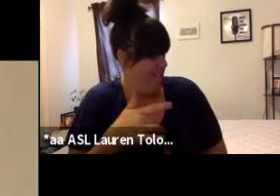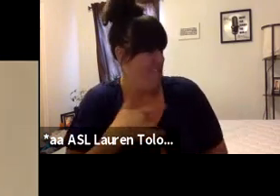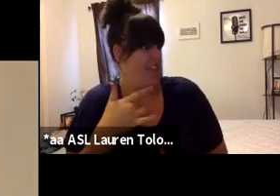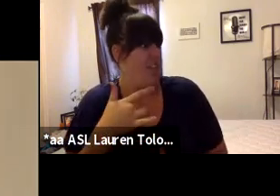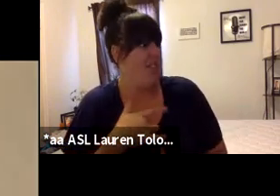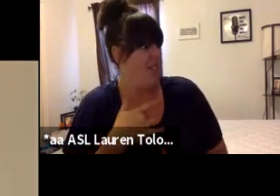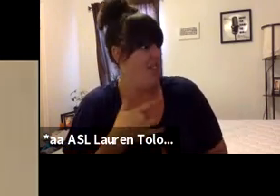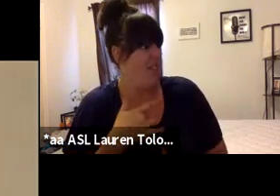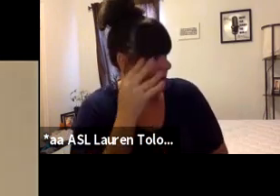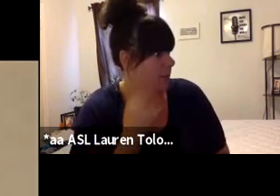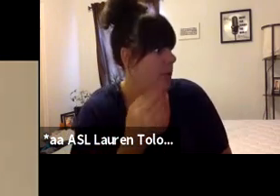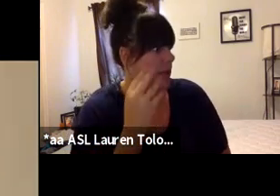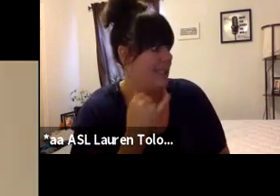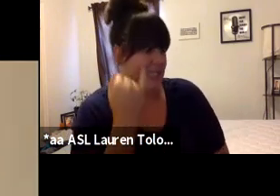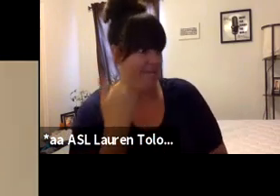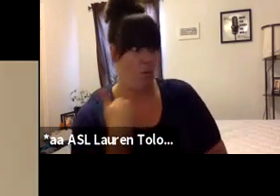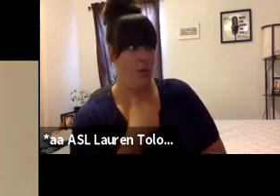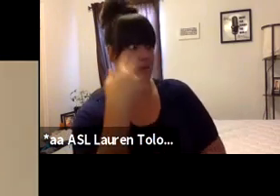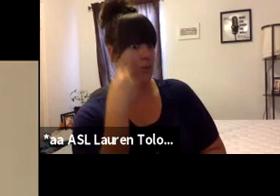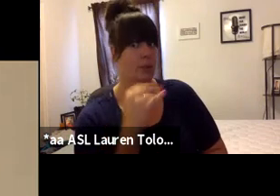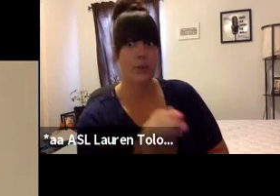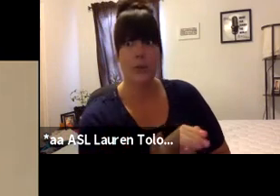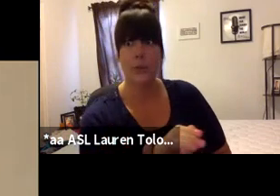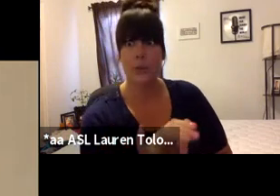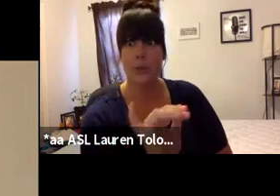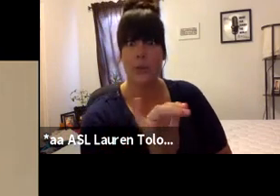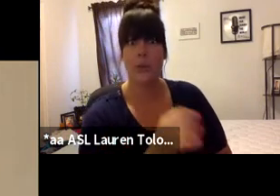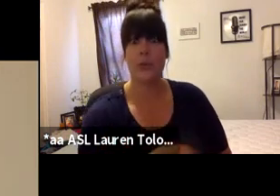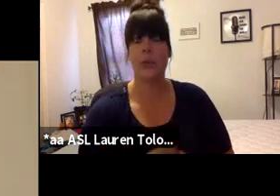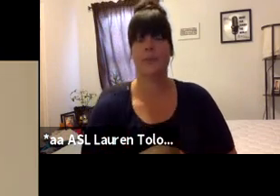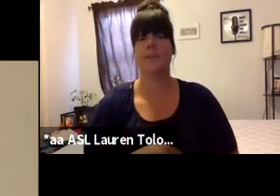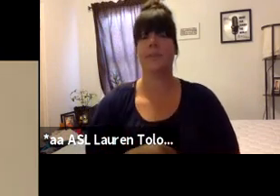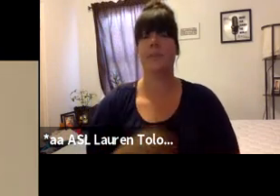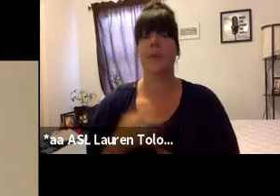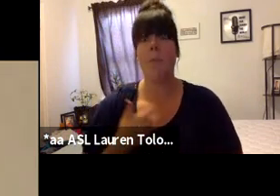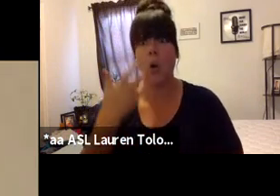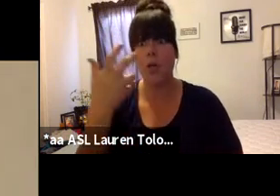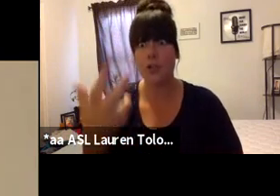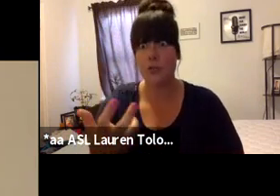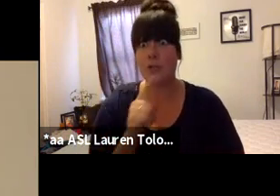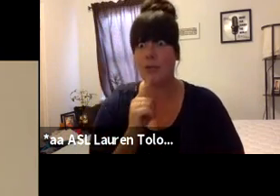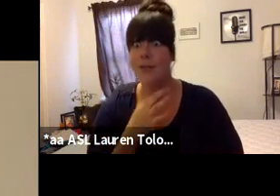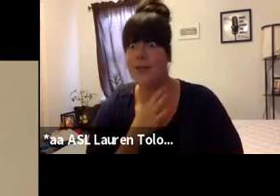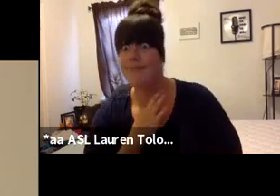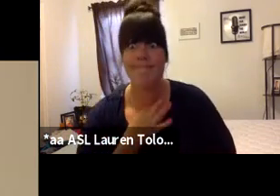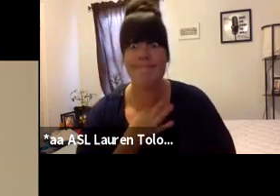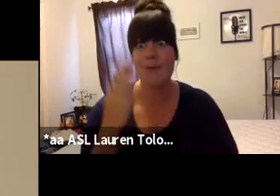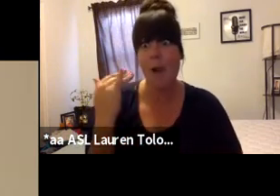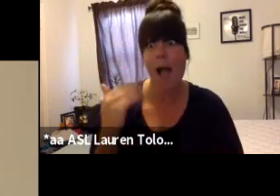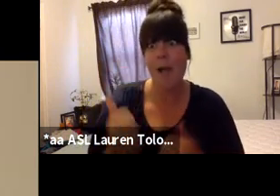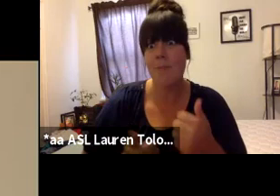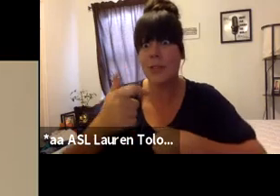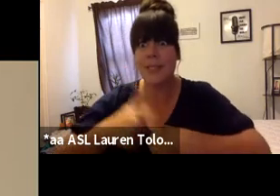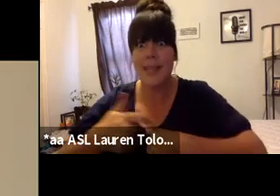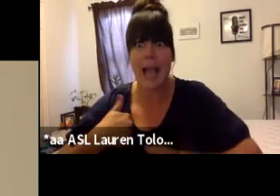there too. The curious thing about poetry is that most of the time, we only get to